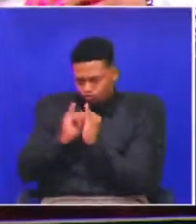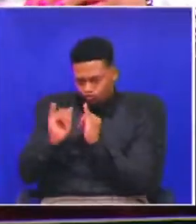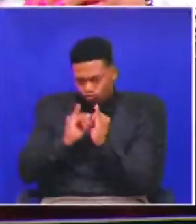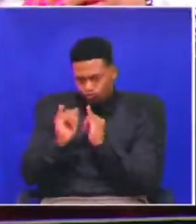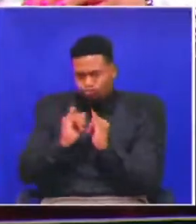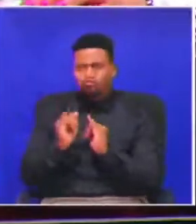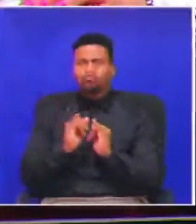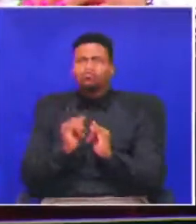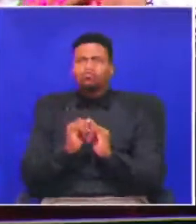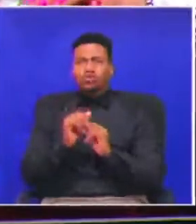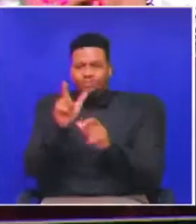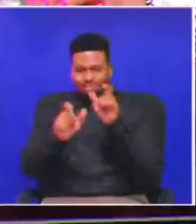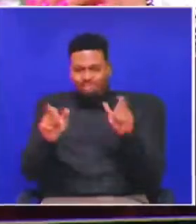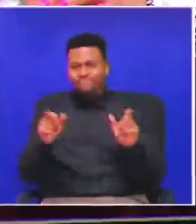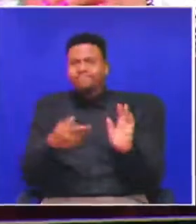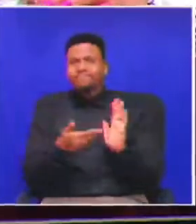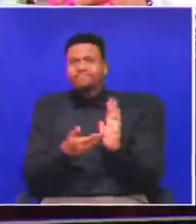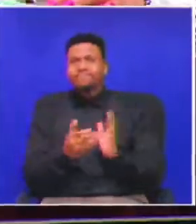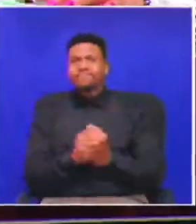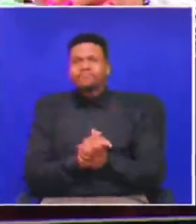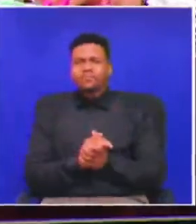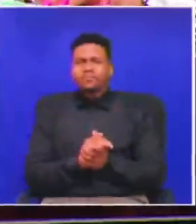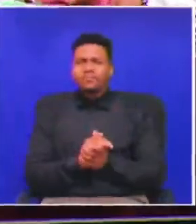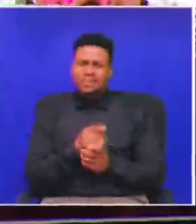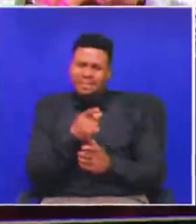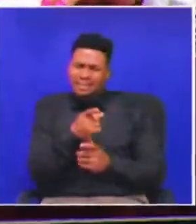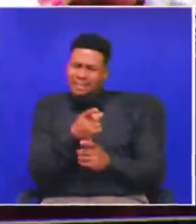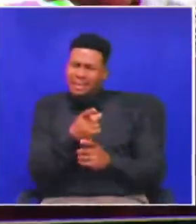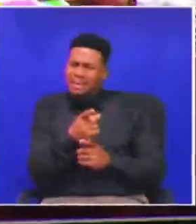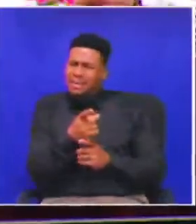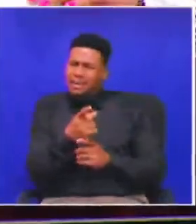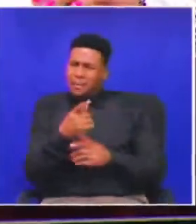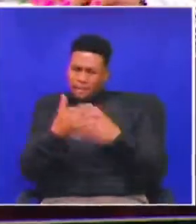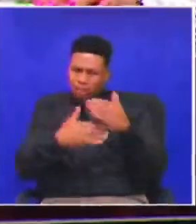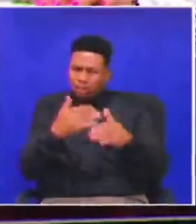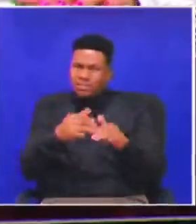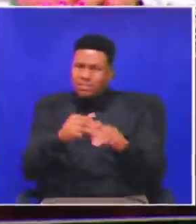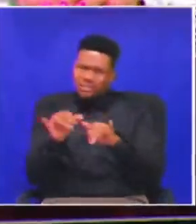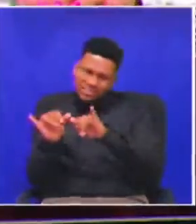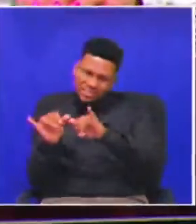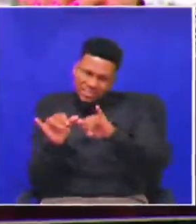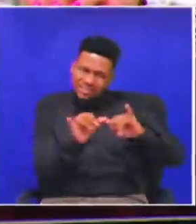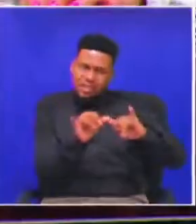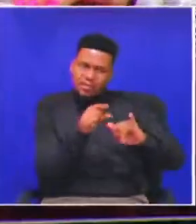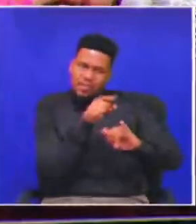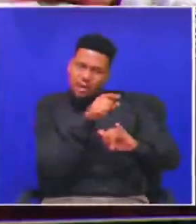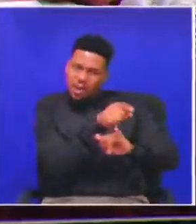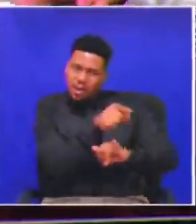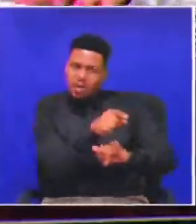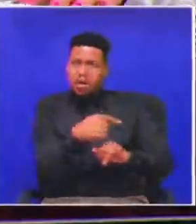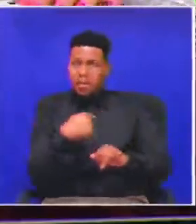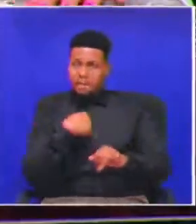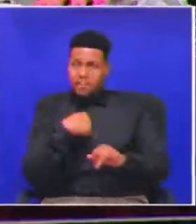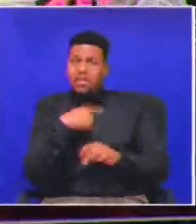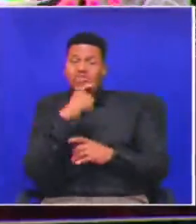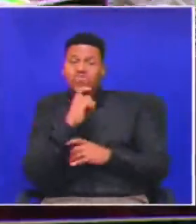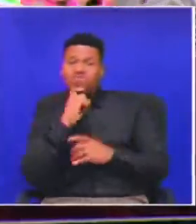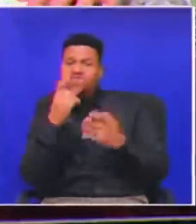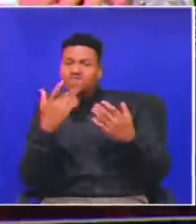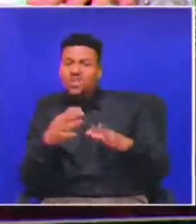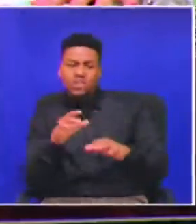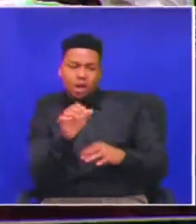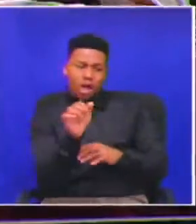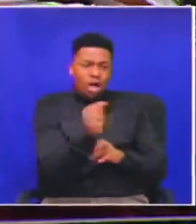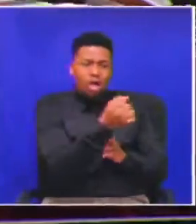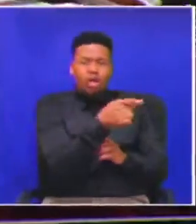This is exactly similar to the process that I followed to appoint the current